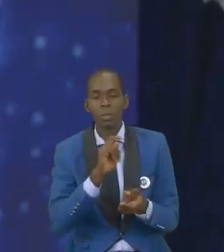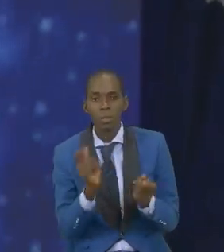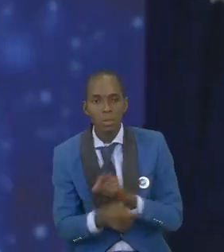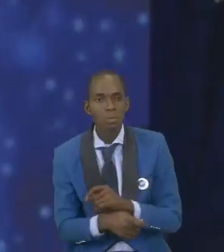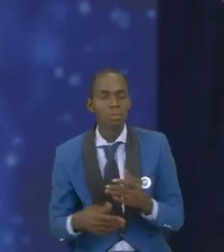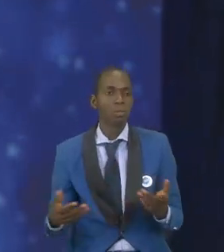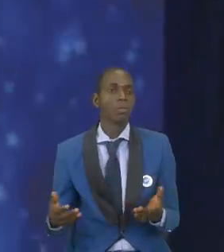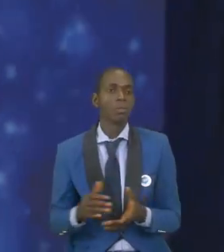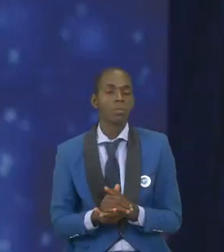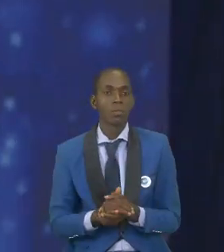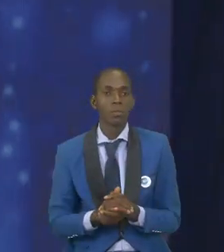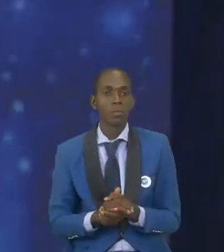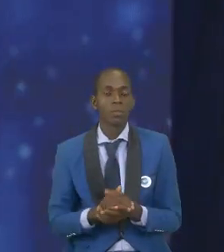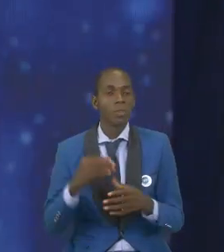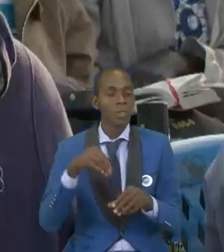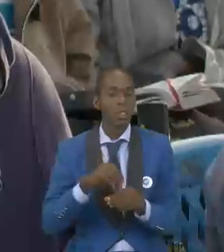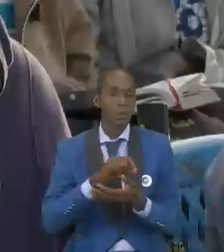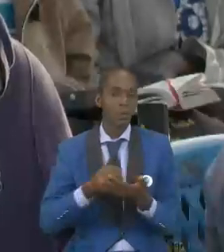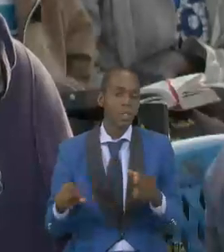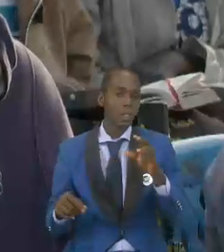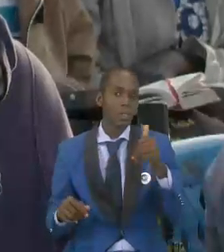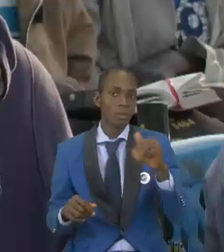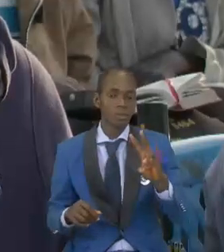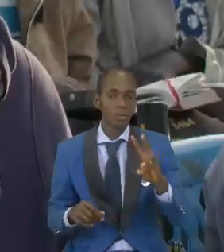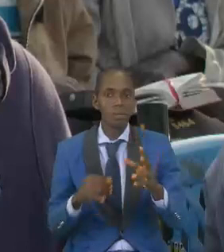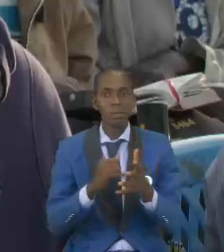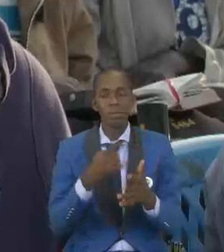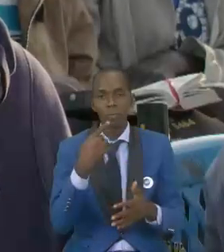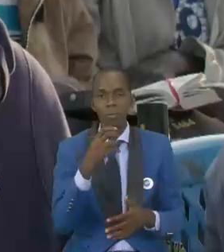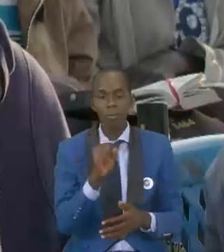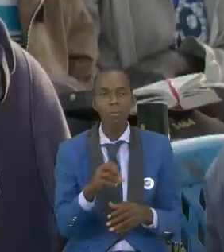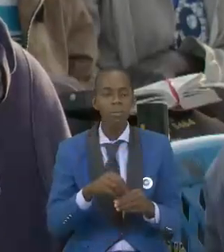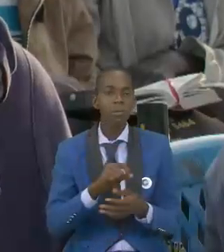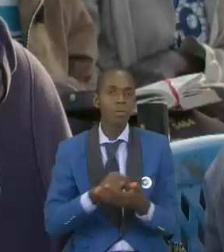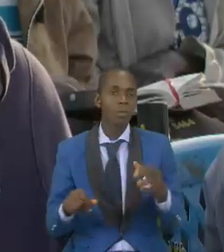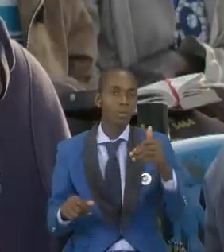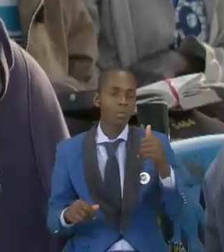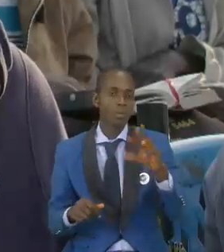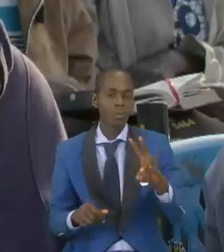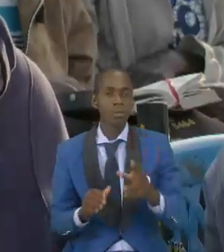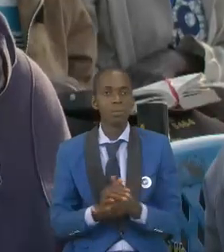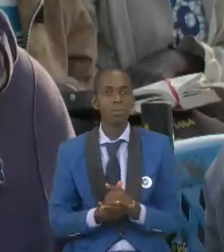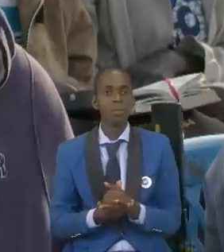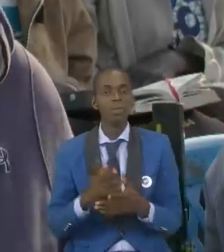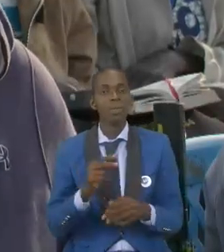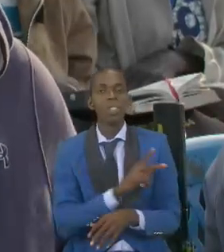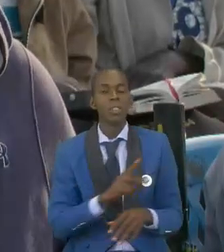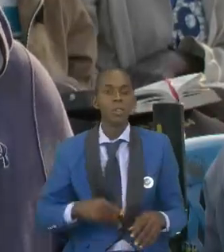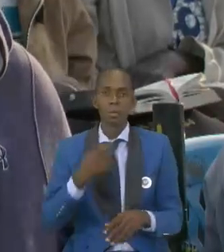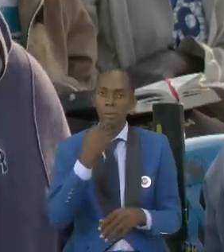for Daniel. In verse 16, it says, in verse 16, then the king